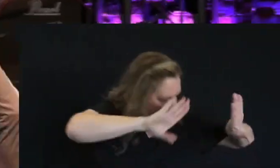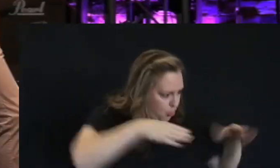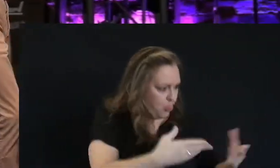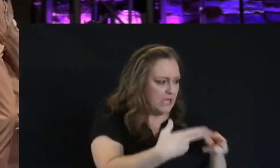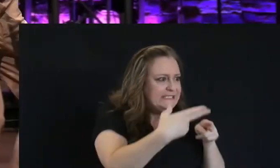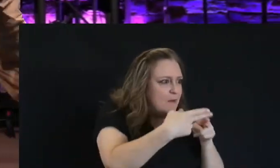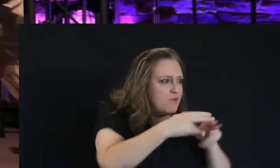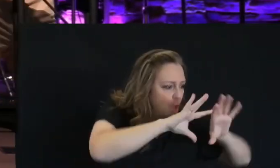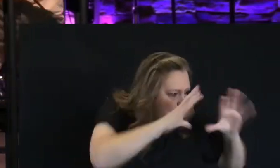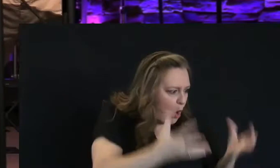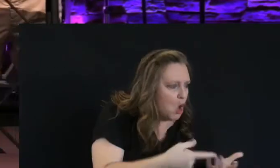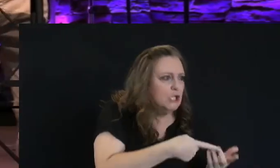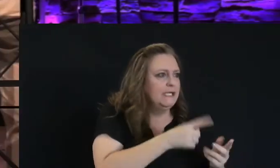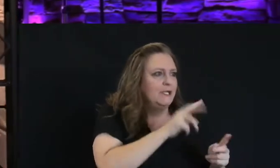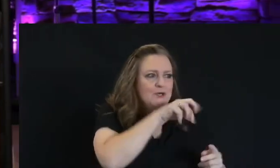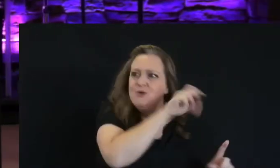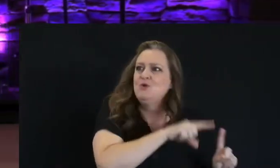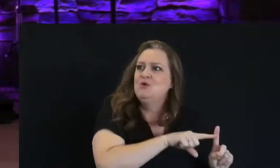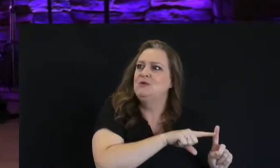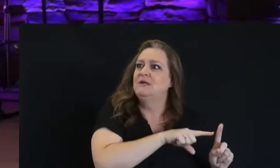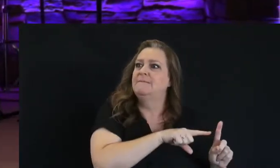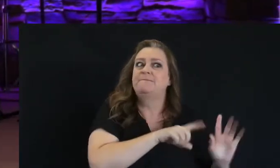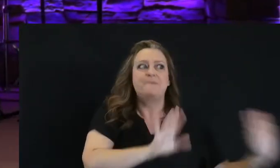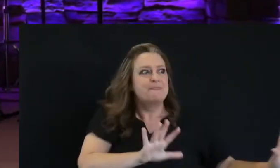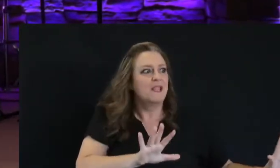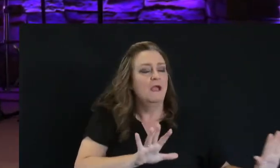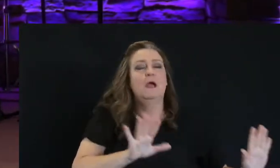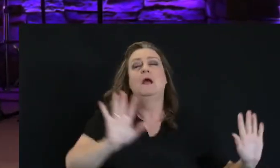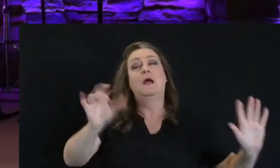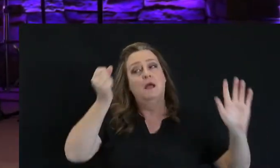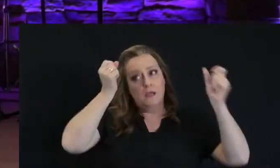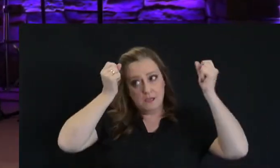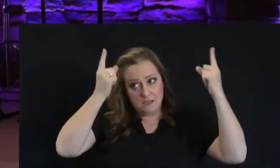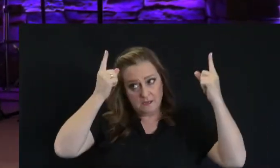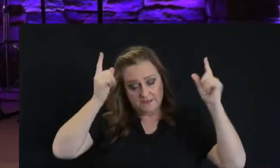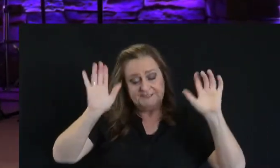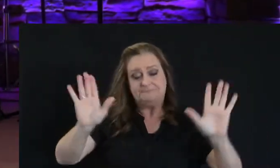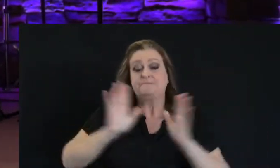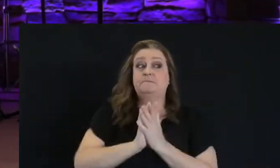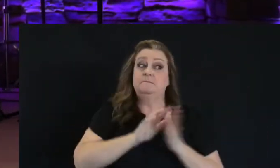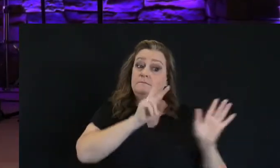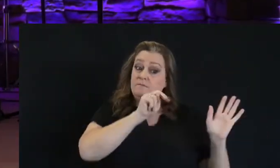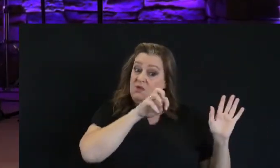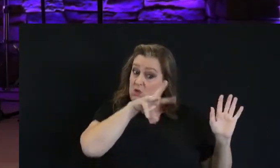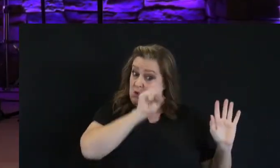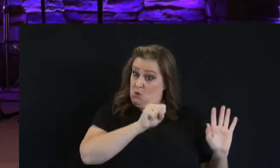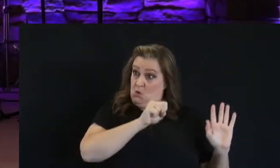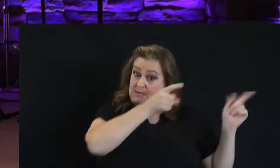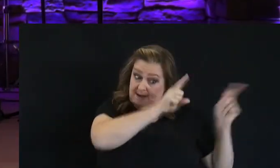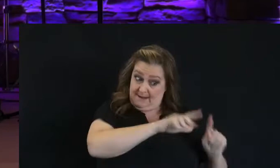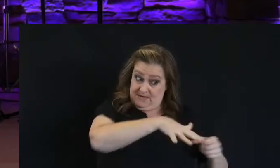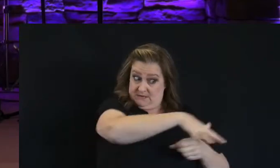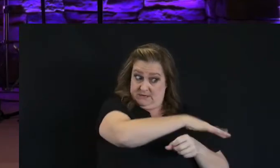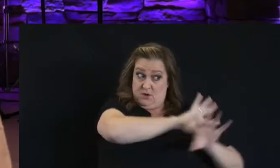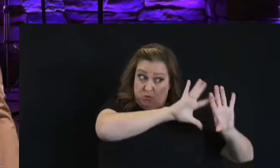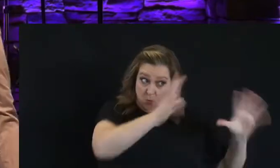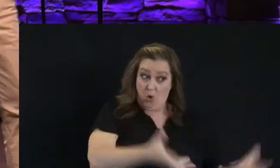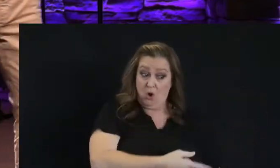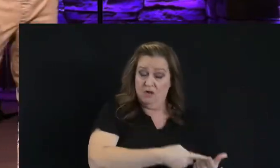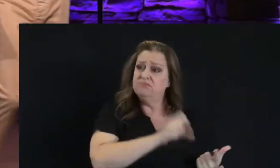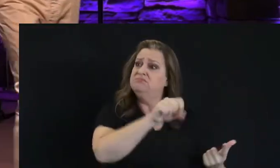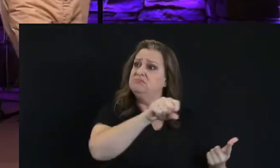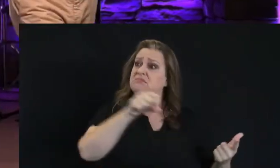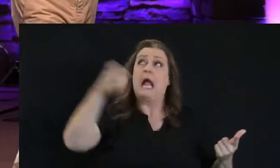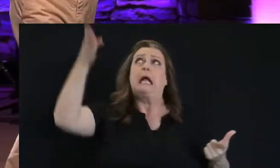temporal news as if it's the most important news that I could ever hear. Now, don't get me wrong. The news that is unfolding on the world news and so on, God's